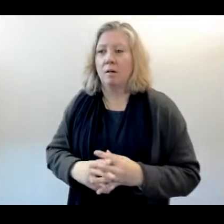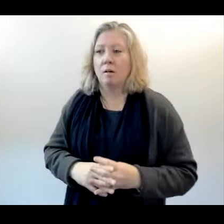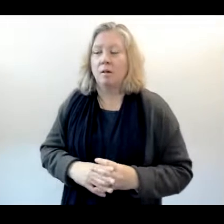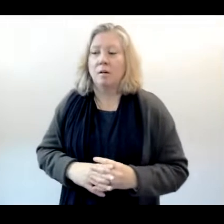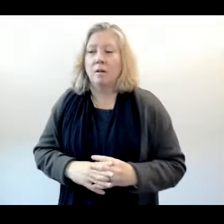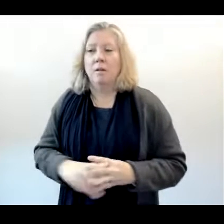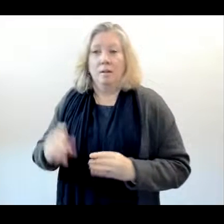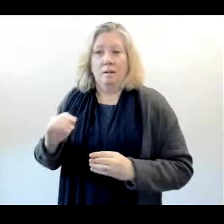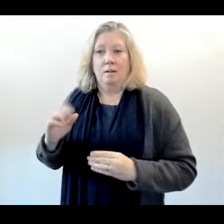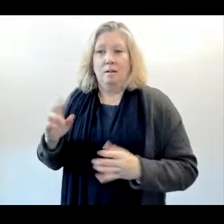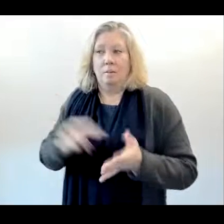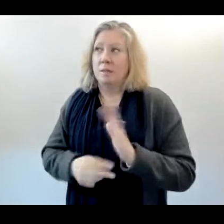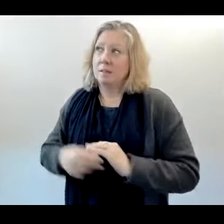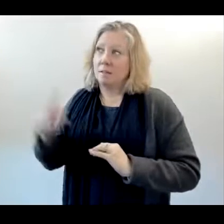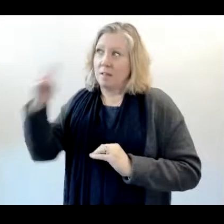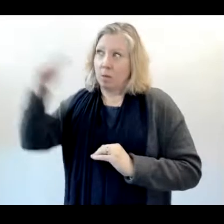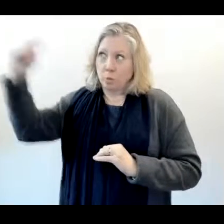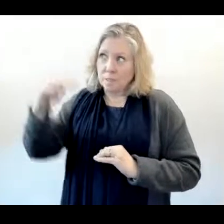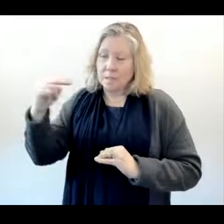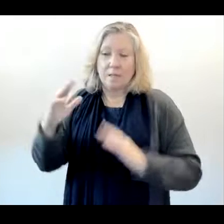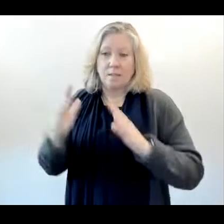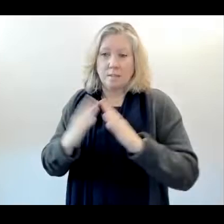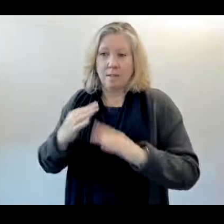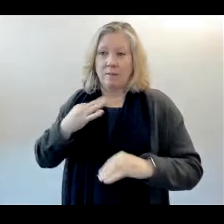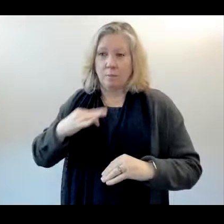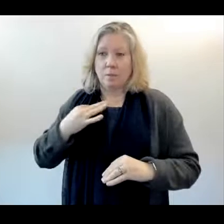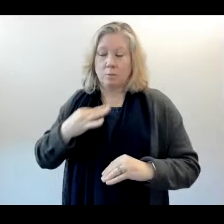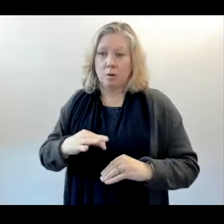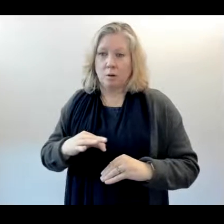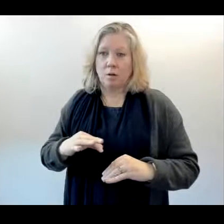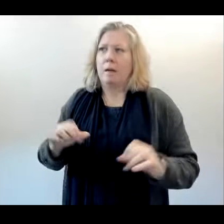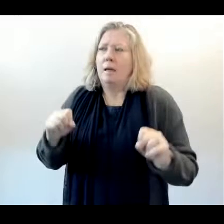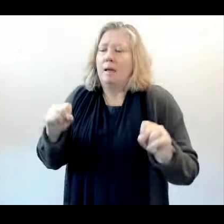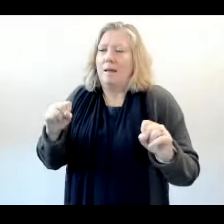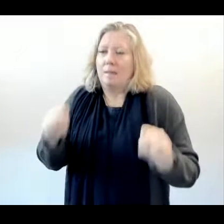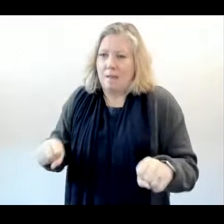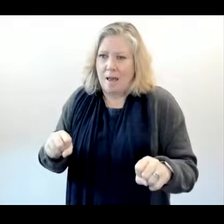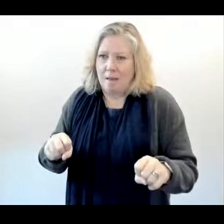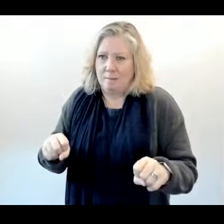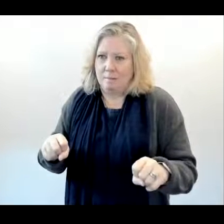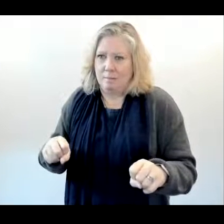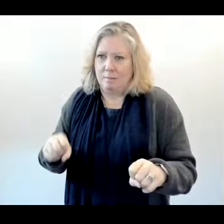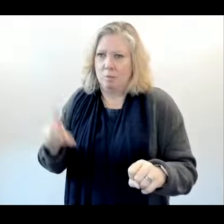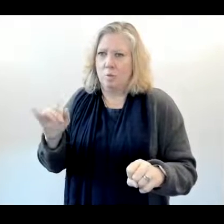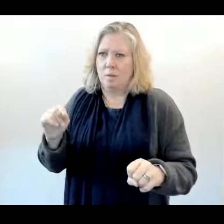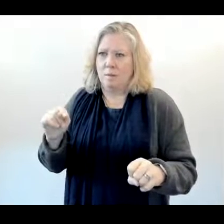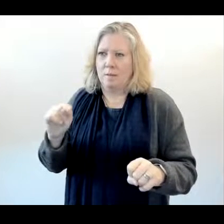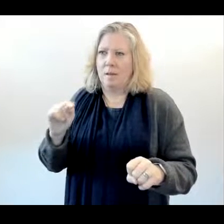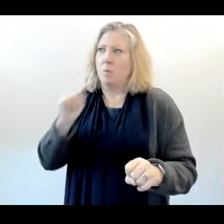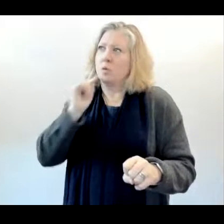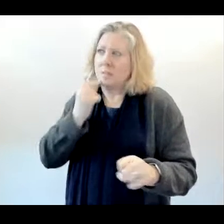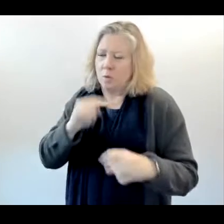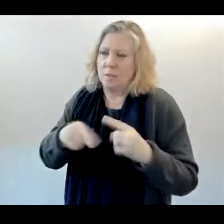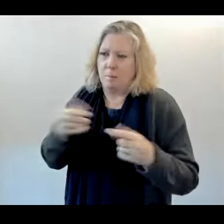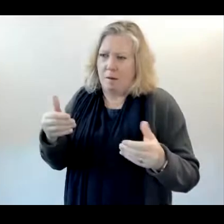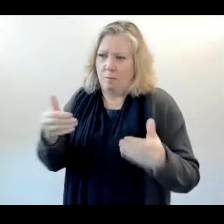of Pittsburgh is really serious and they are capable of fundraising for the initial phases,